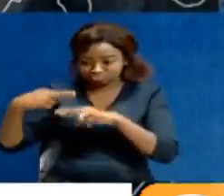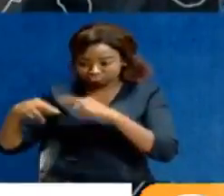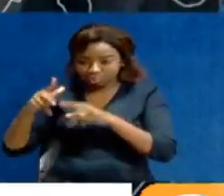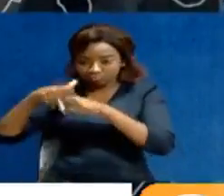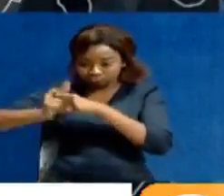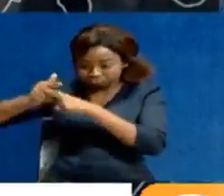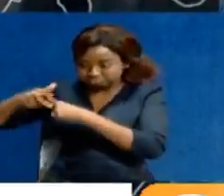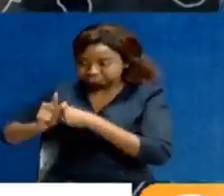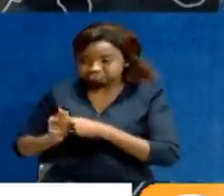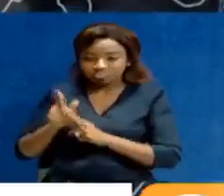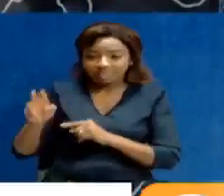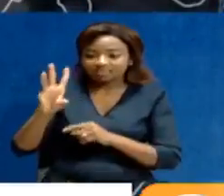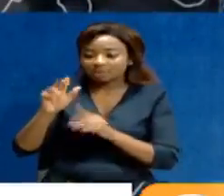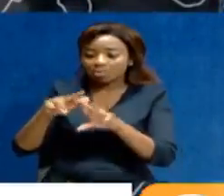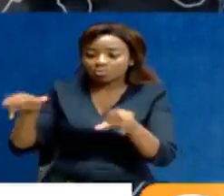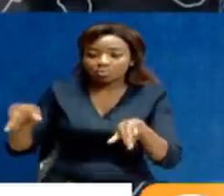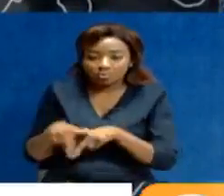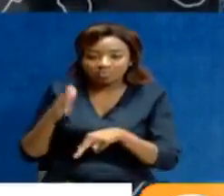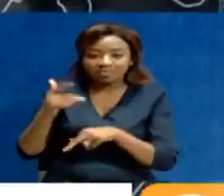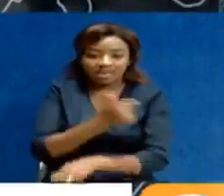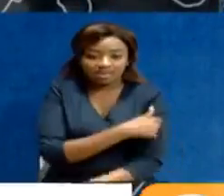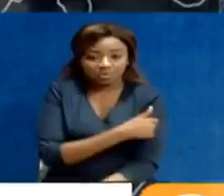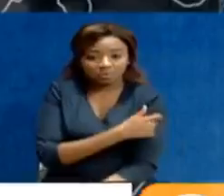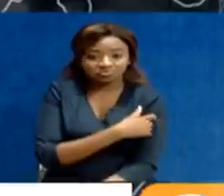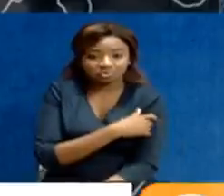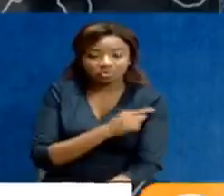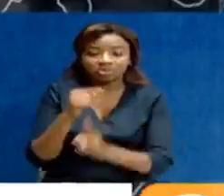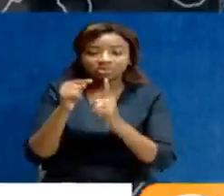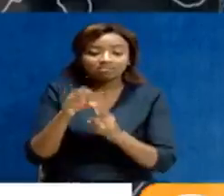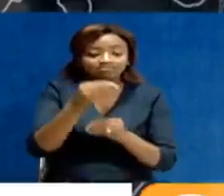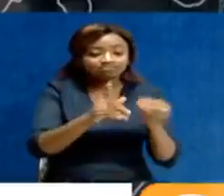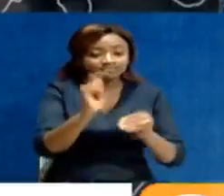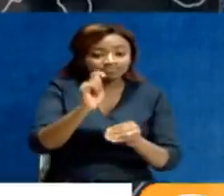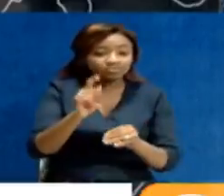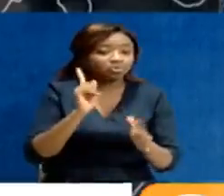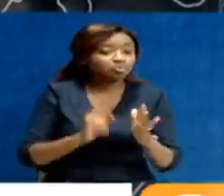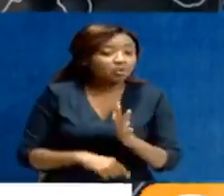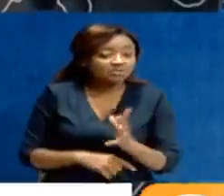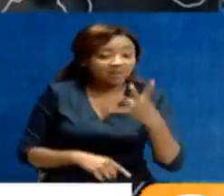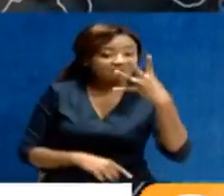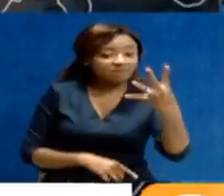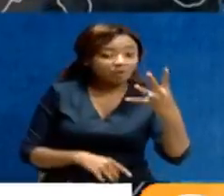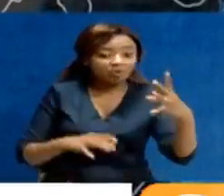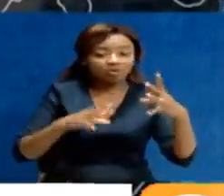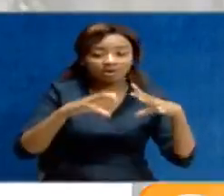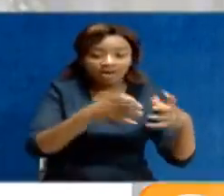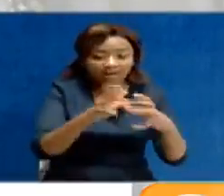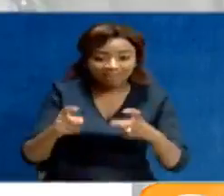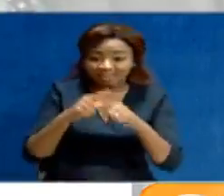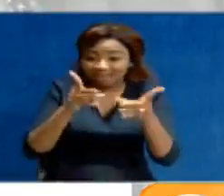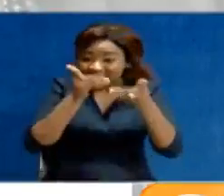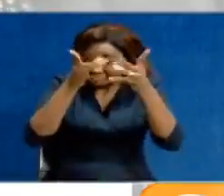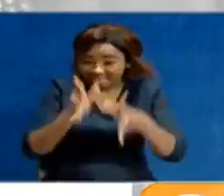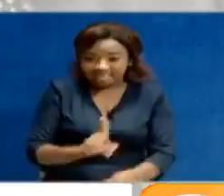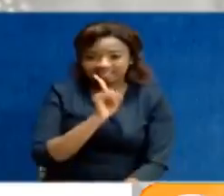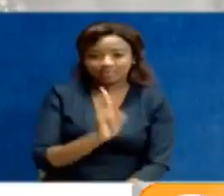ward, amounting to 11.9 million shillings to four companies belonging to the same director.